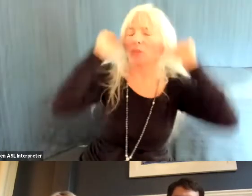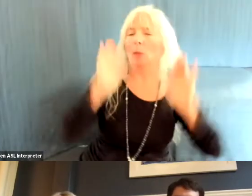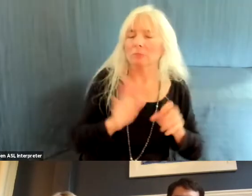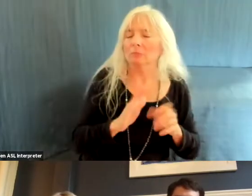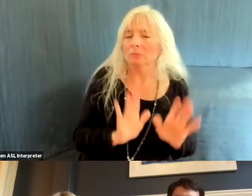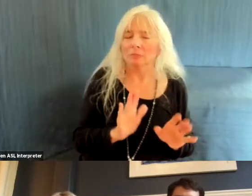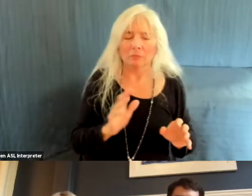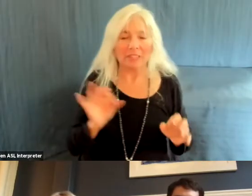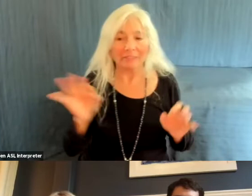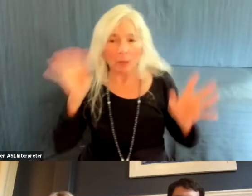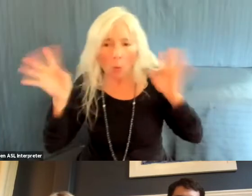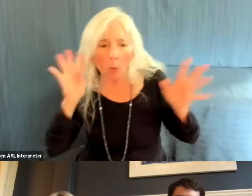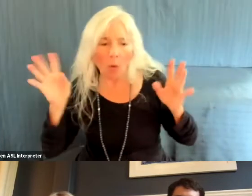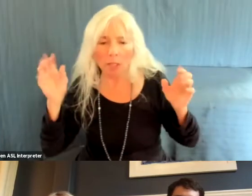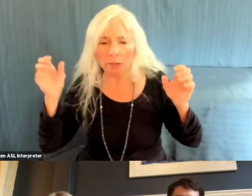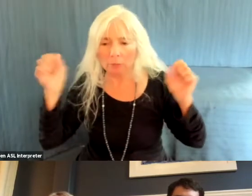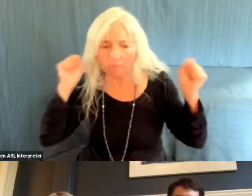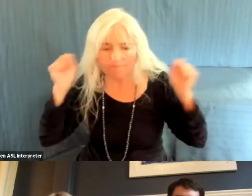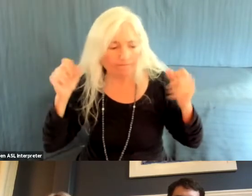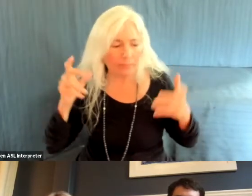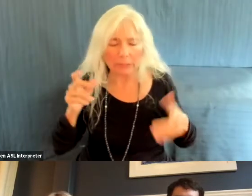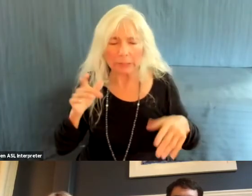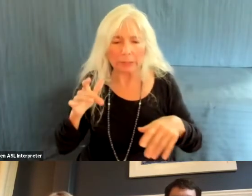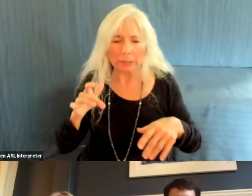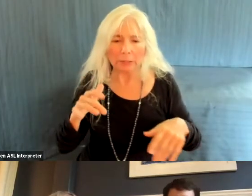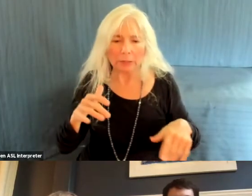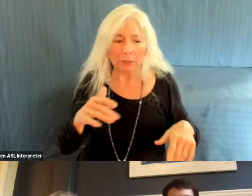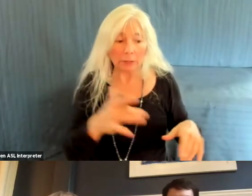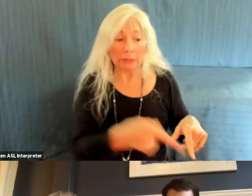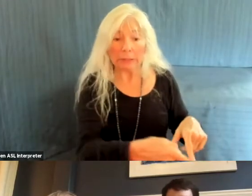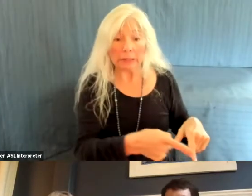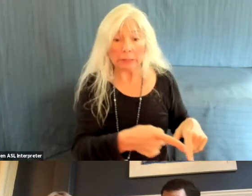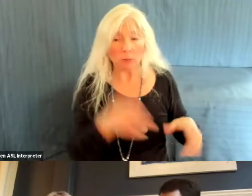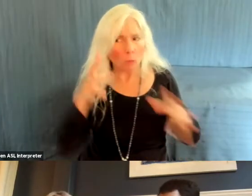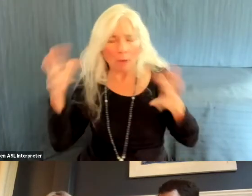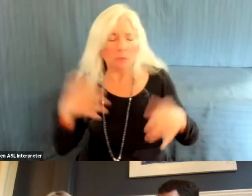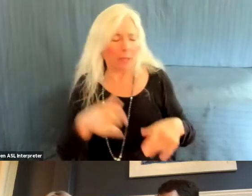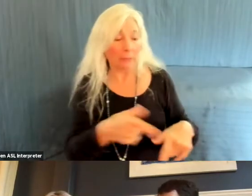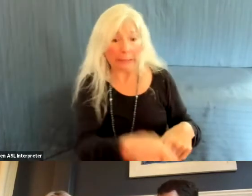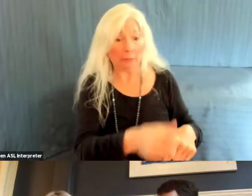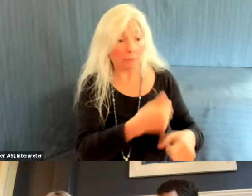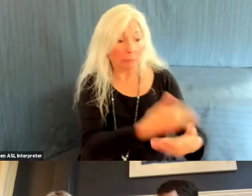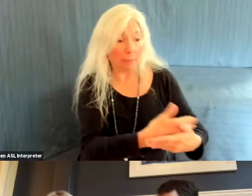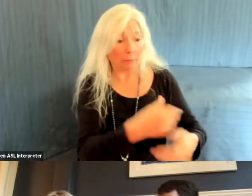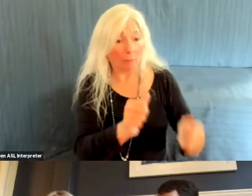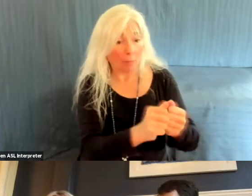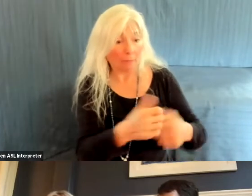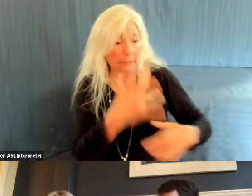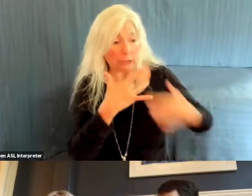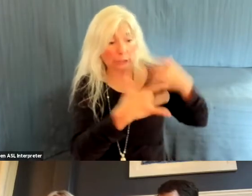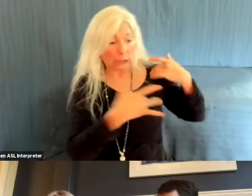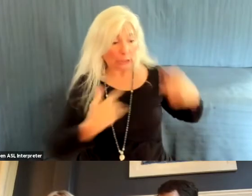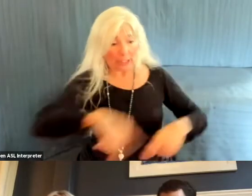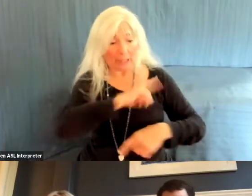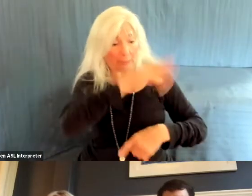lot of noise and a lot of sounds and too much touching. He loved touching us, but it could get overwhelming for him.